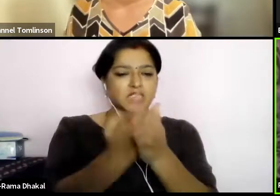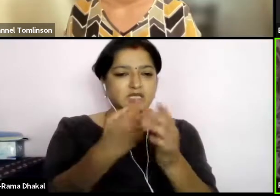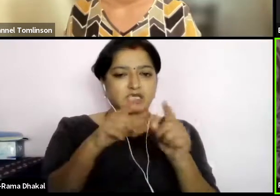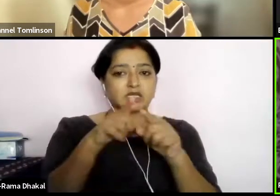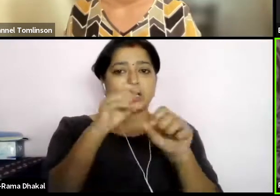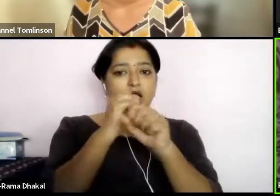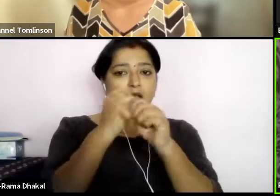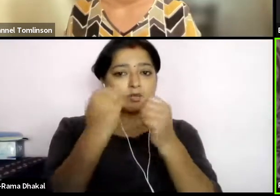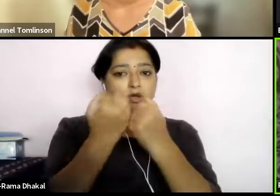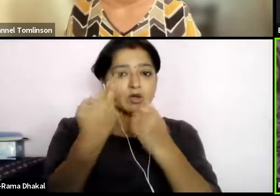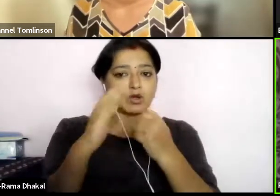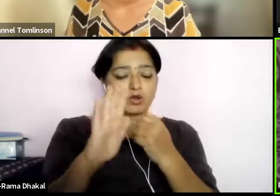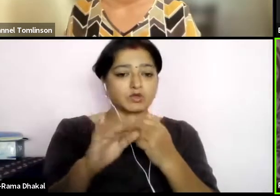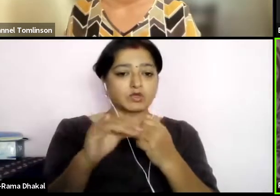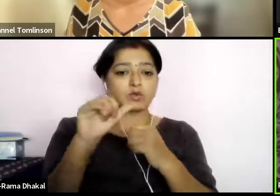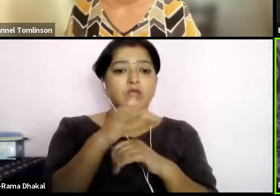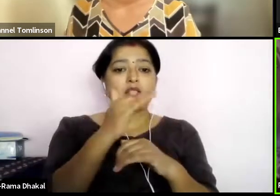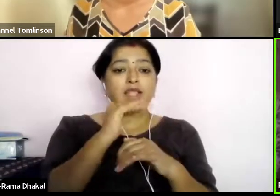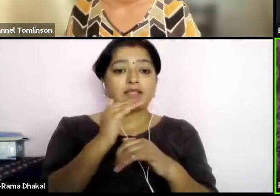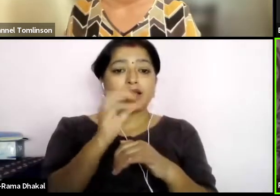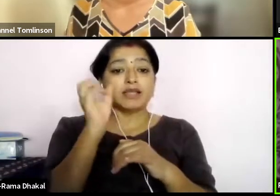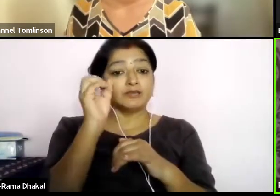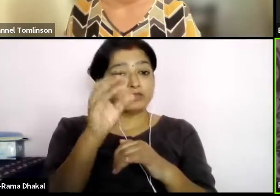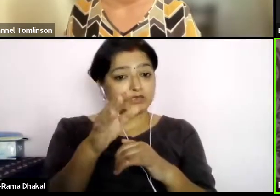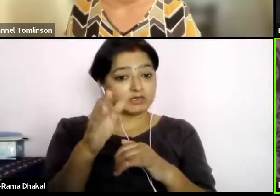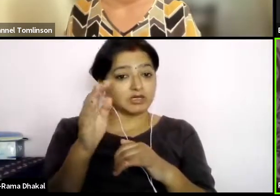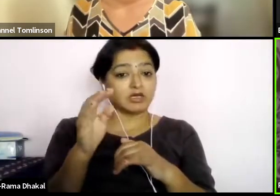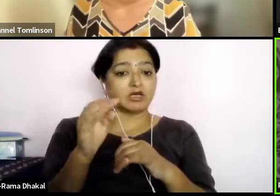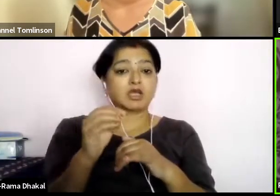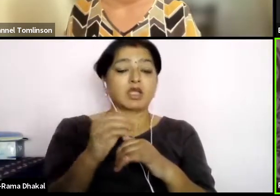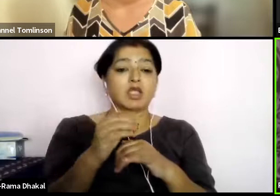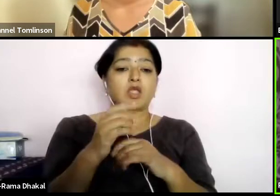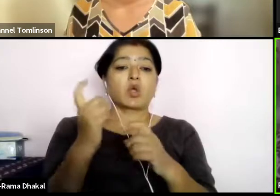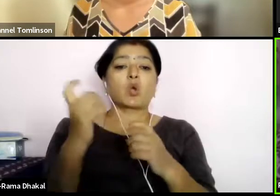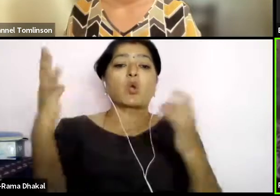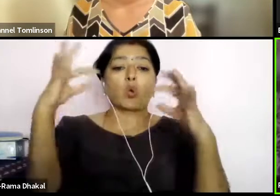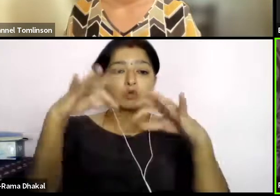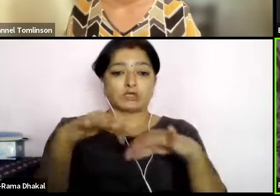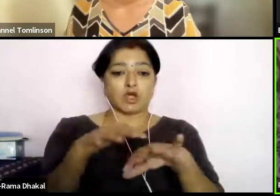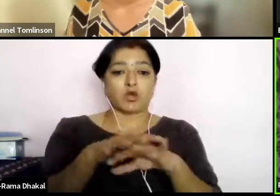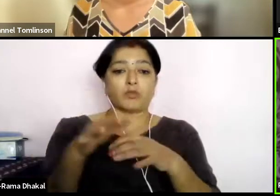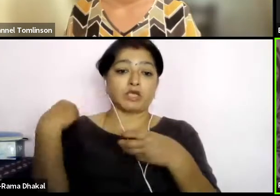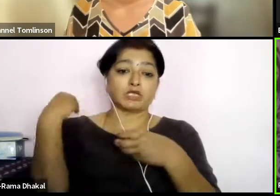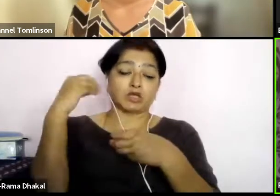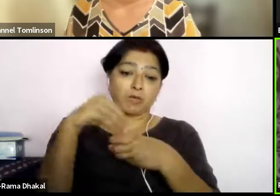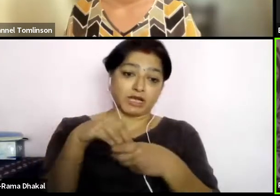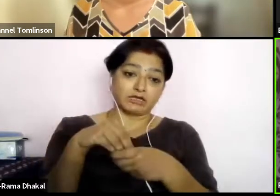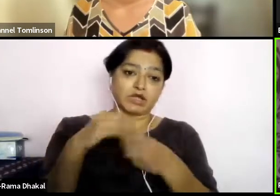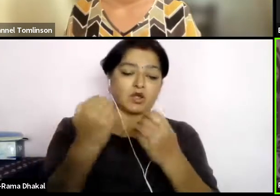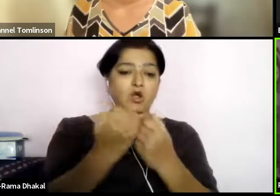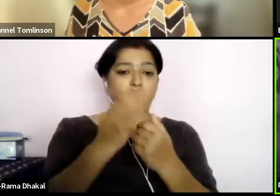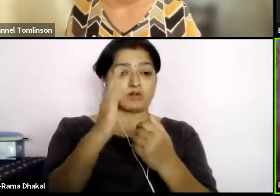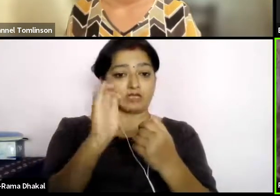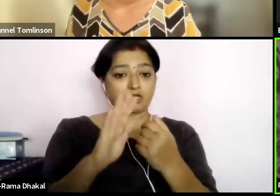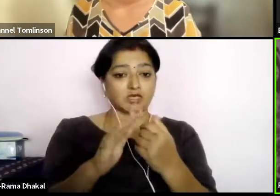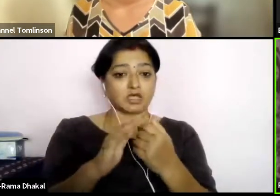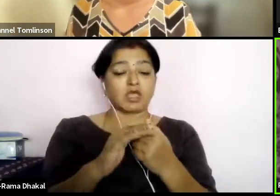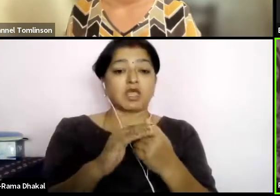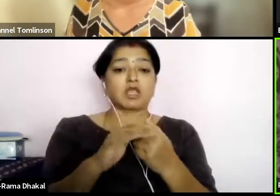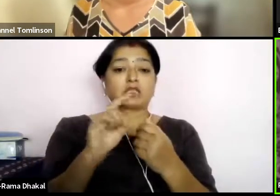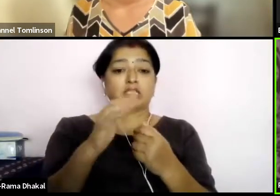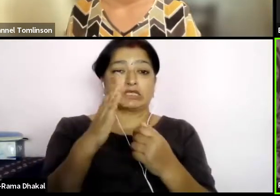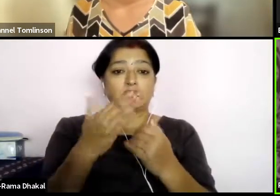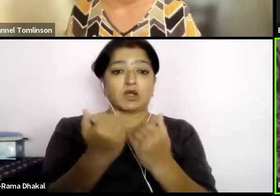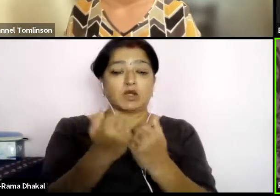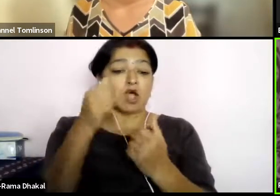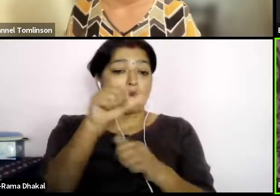get different workshops, to expose these women, to see that they can be different, to see that this is not